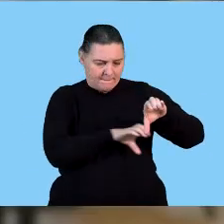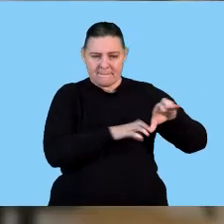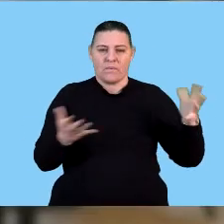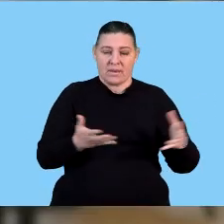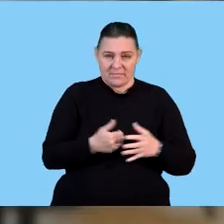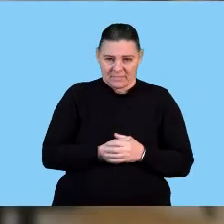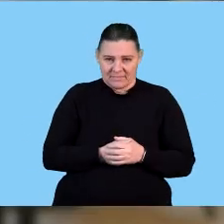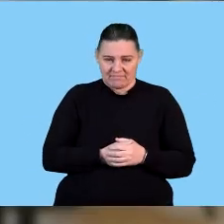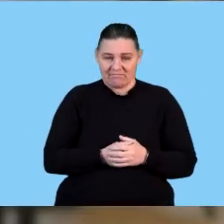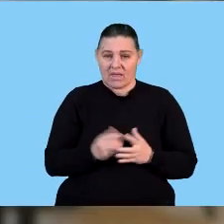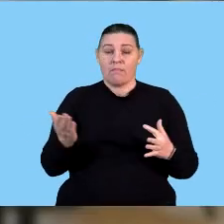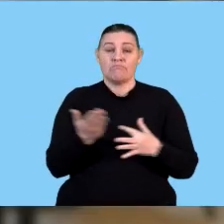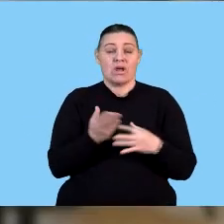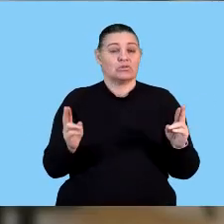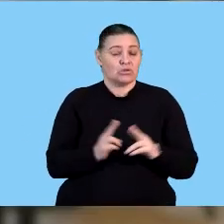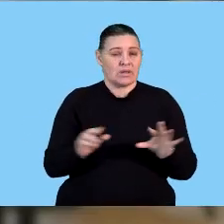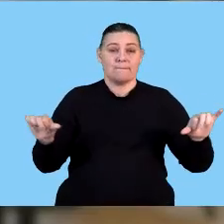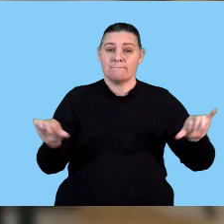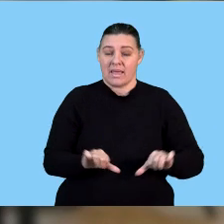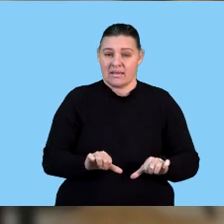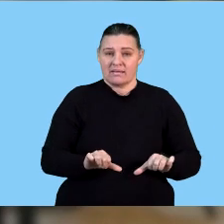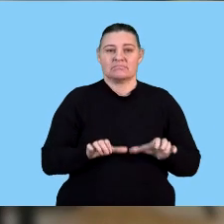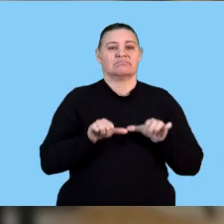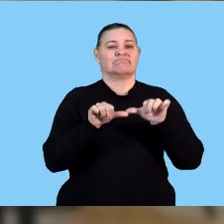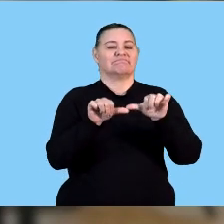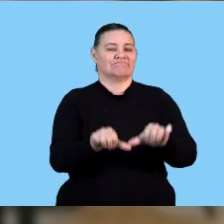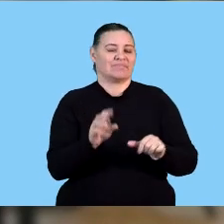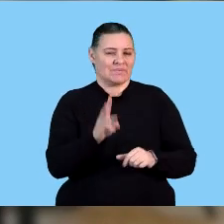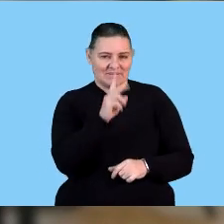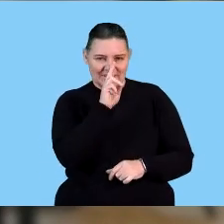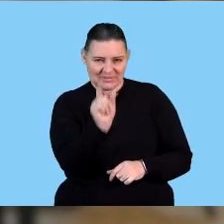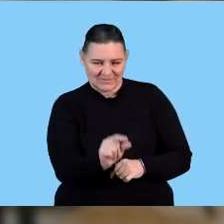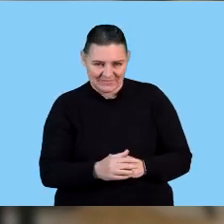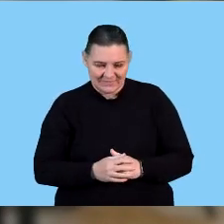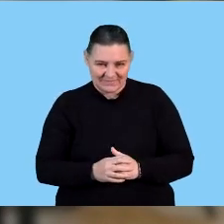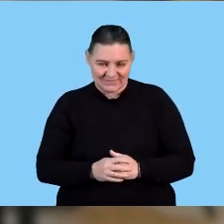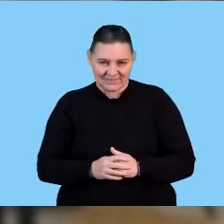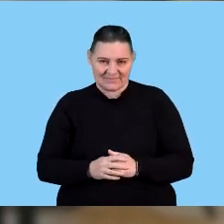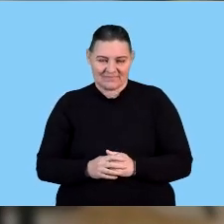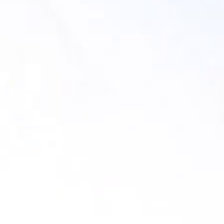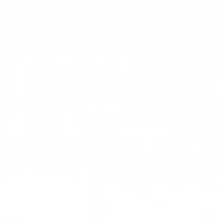All right, everyone, let's take a short break. When we get back, I'll carry on with the lesson. See you soon.